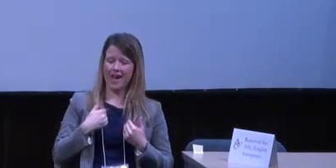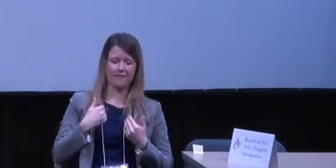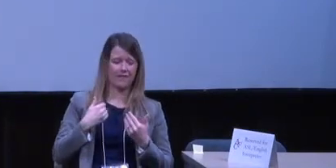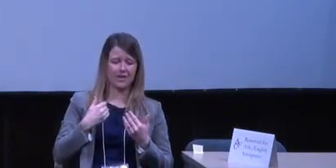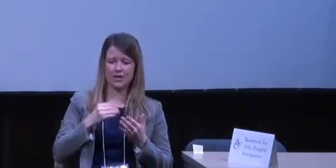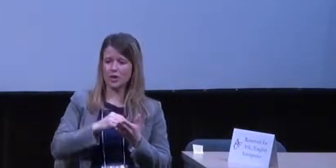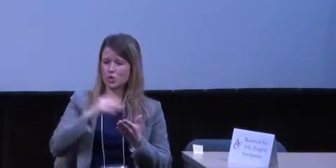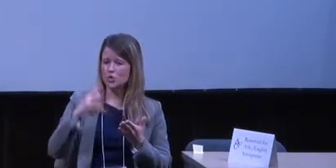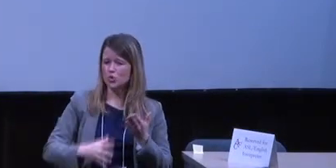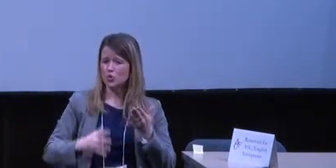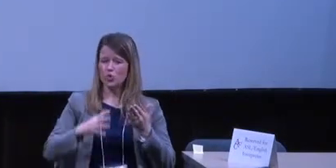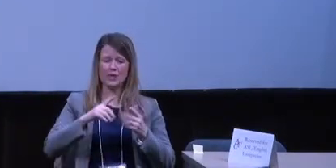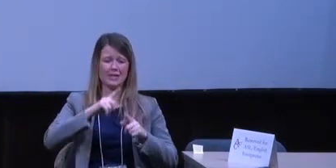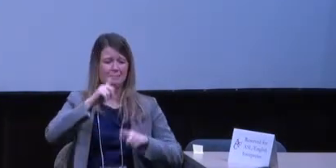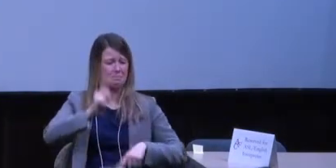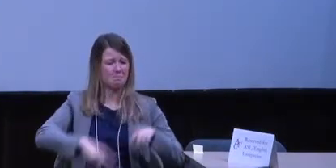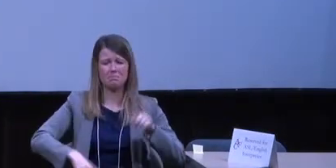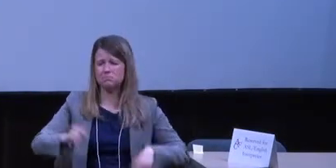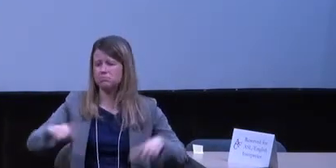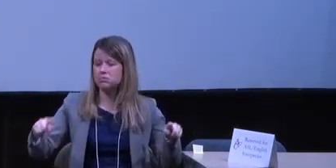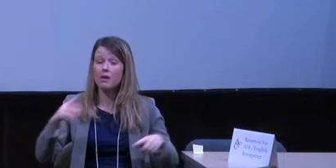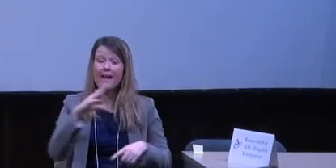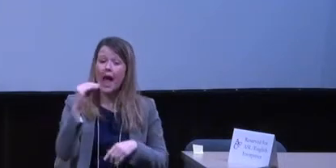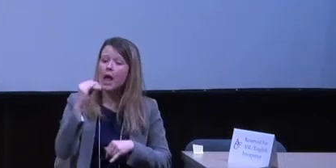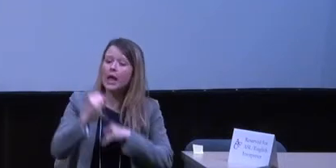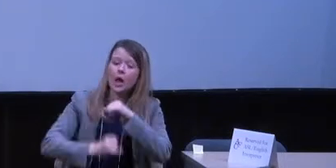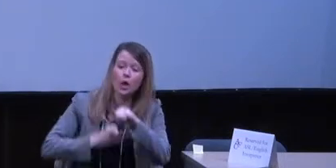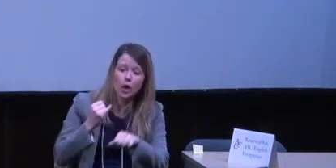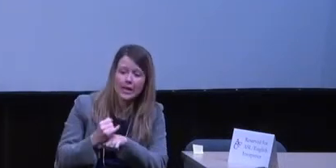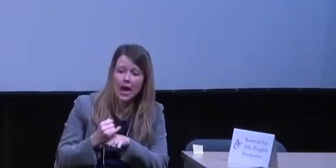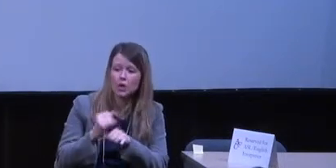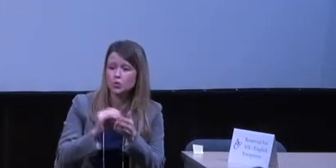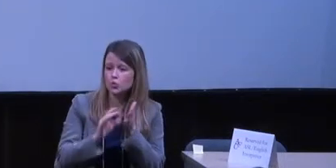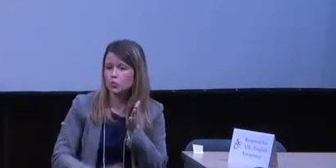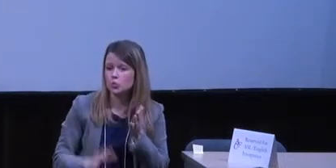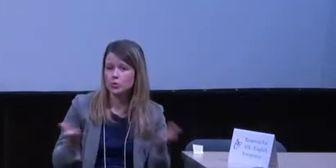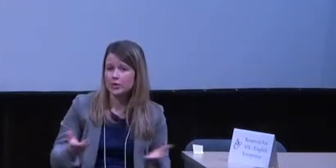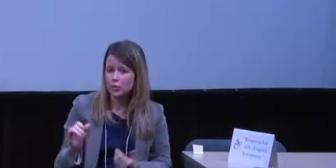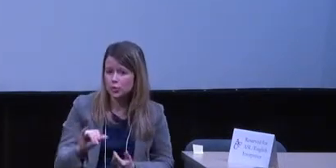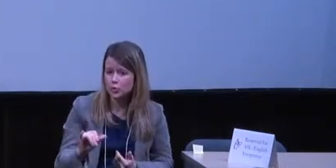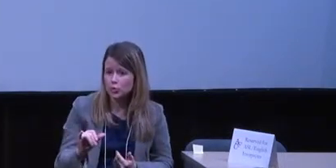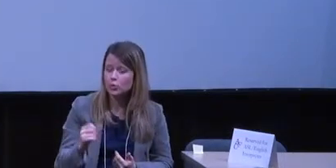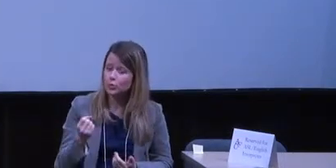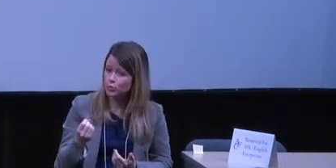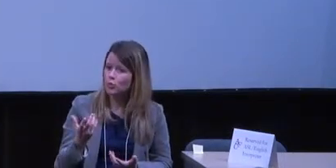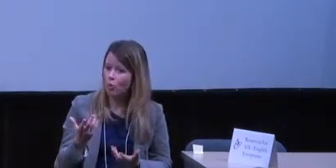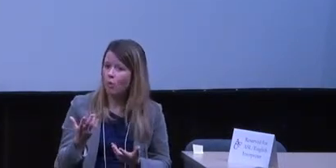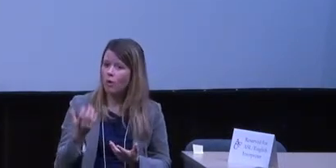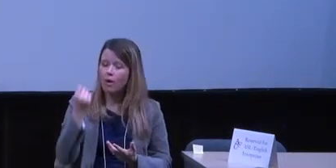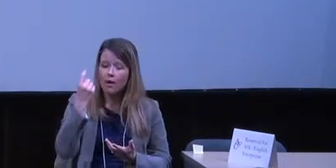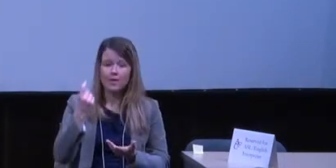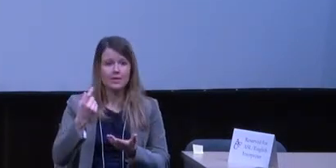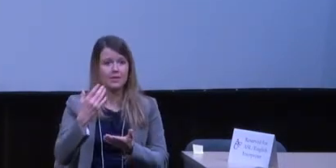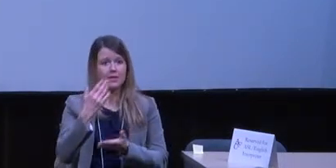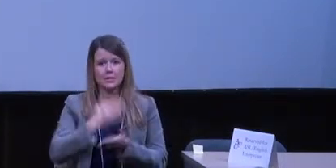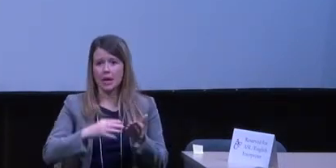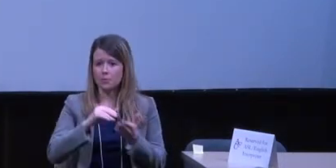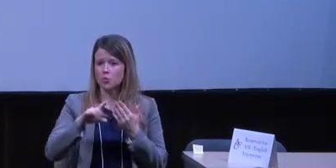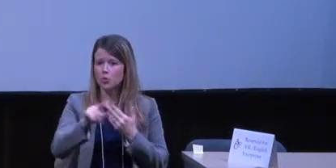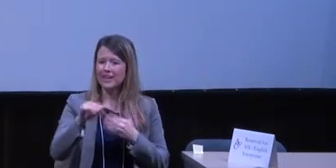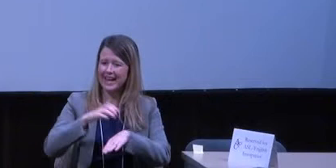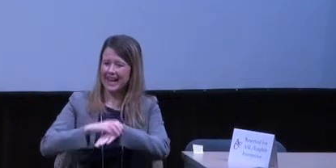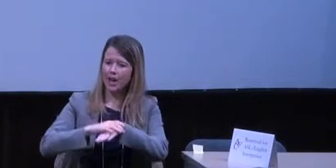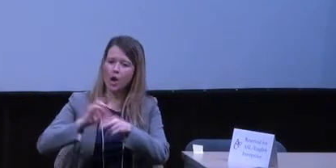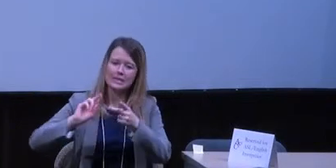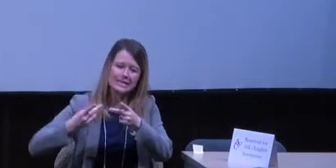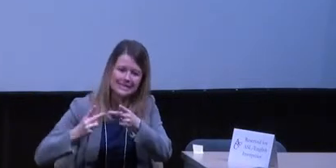huge student population that is international, right? So, English is a second language. Closed